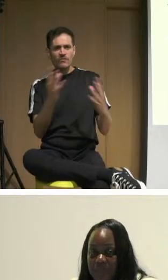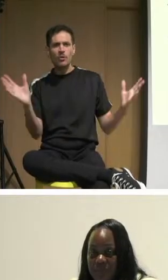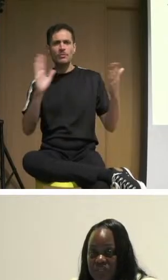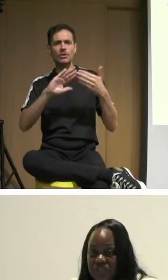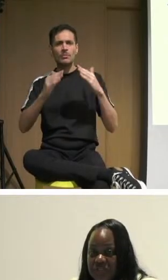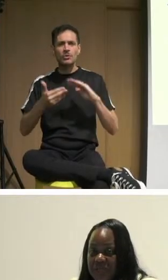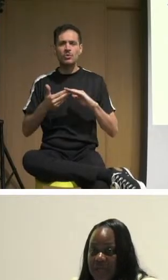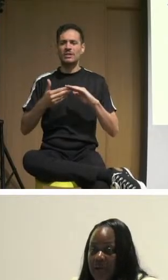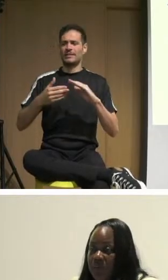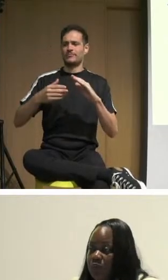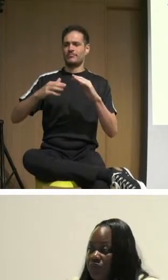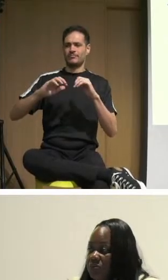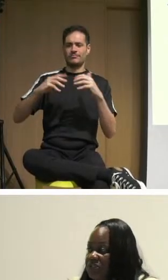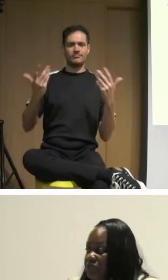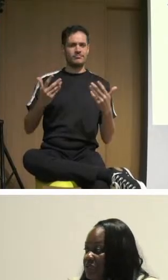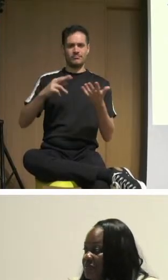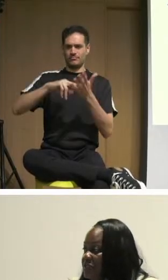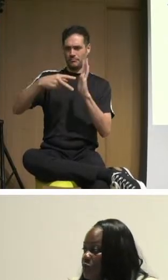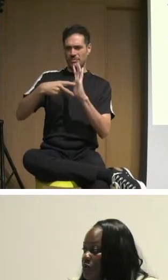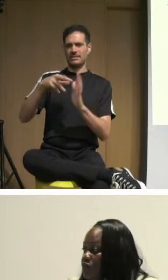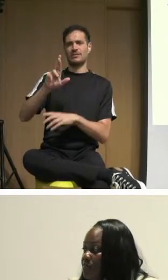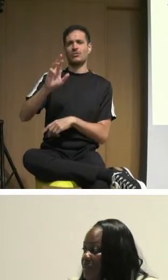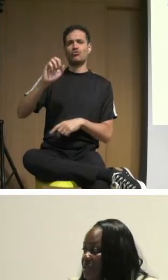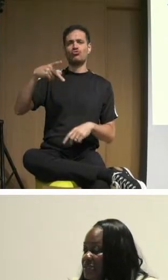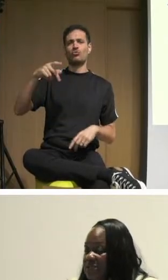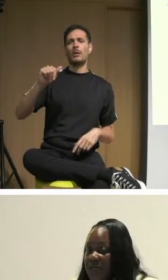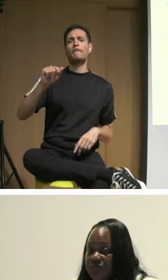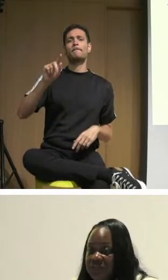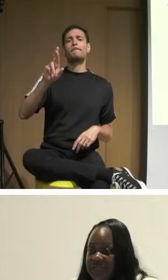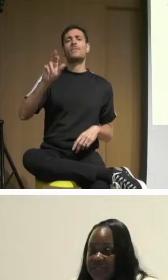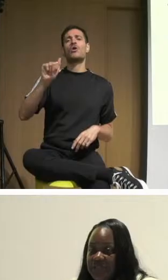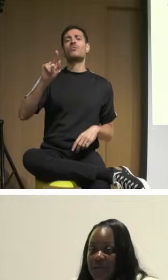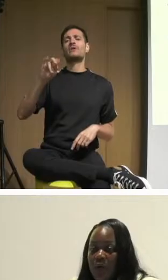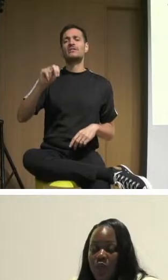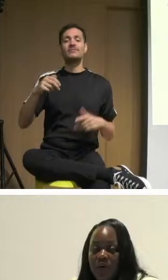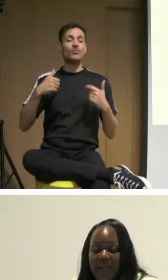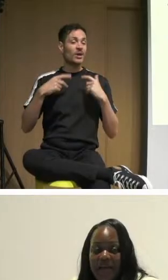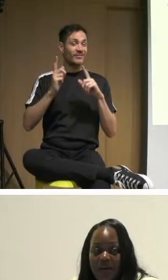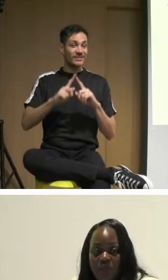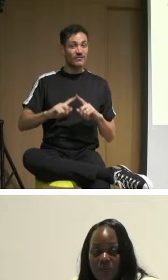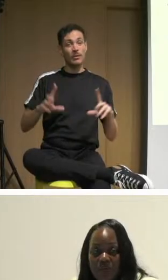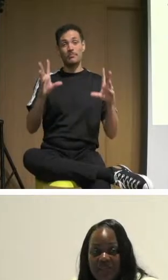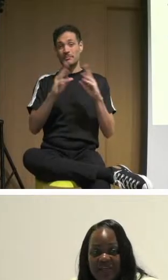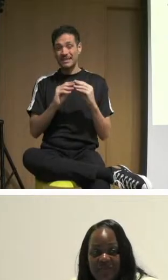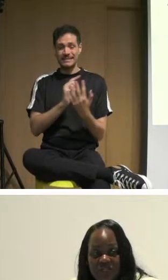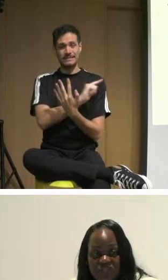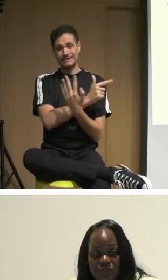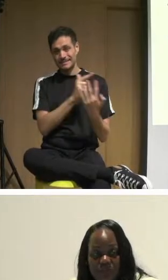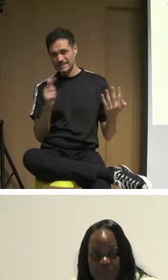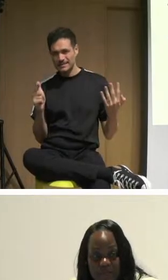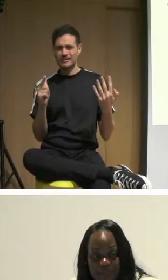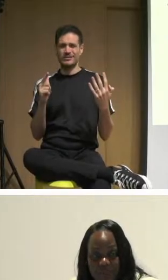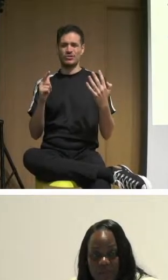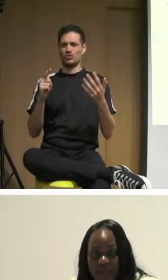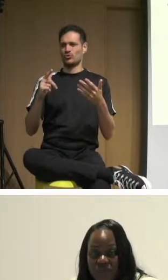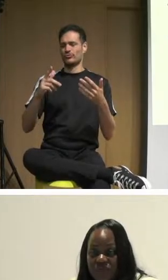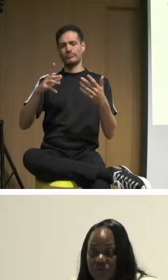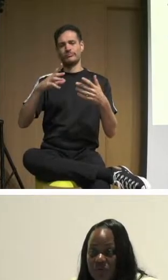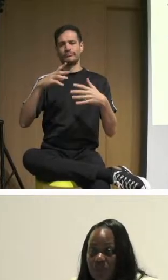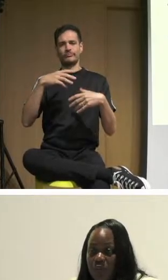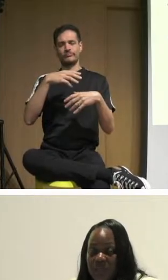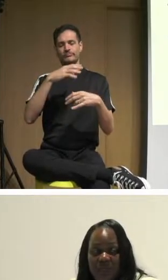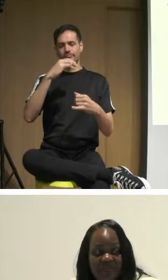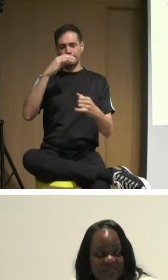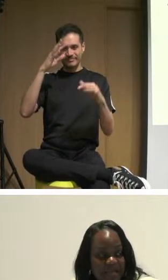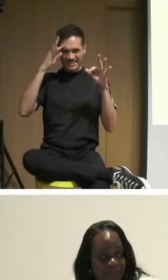for reparations. We went through a series of small group meetings to understand what our definitions would be. And